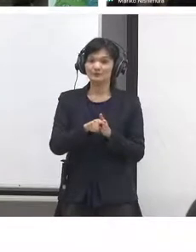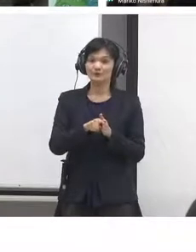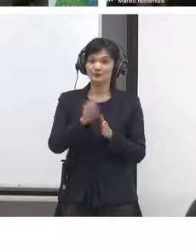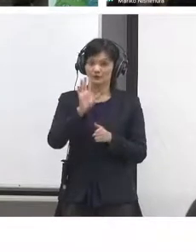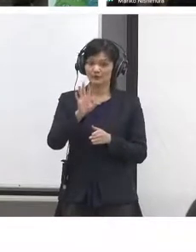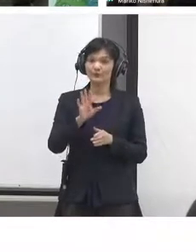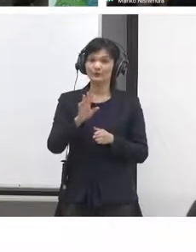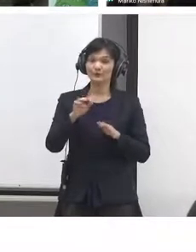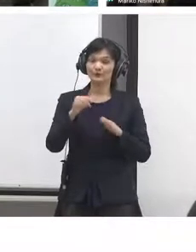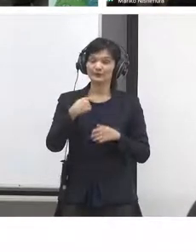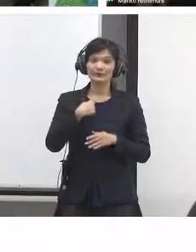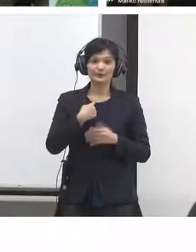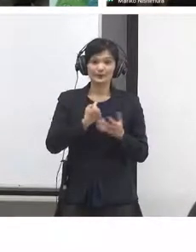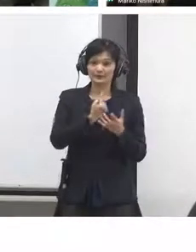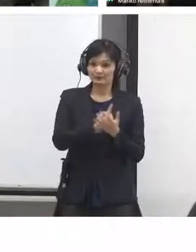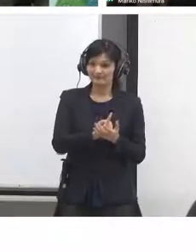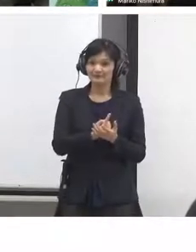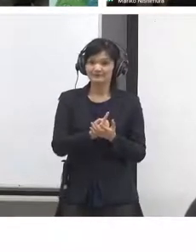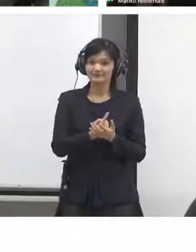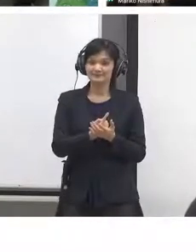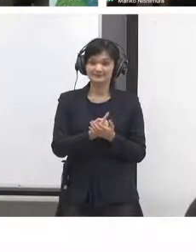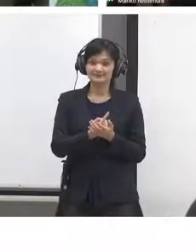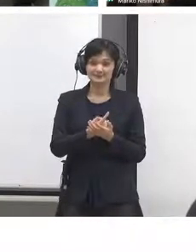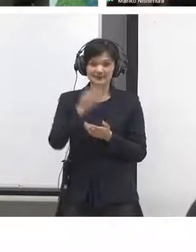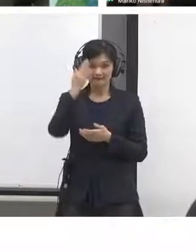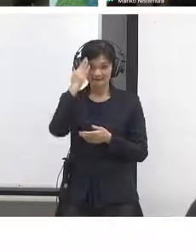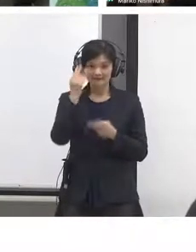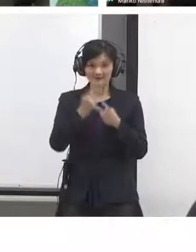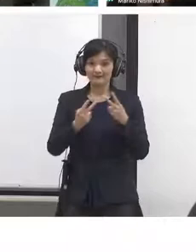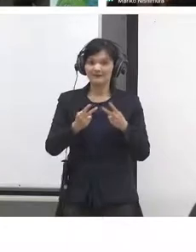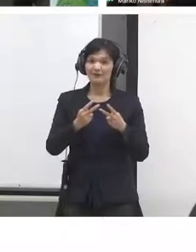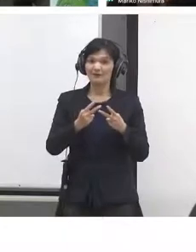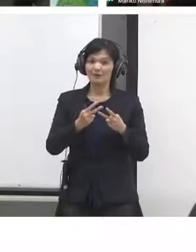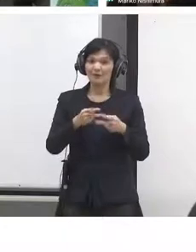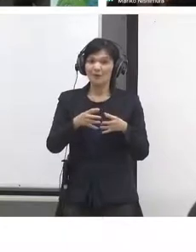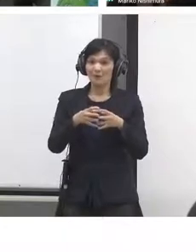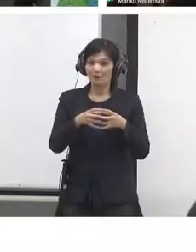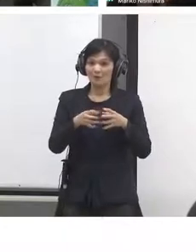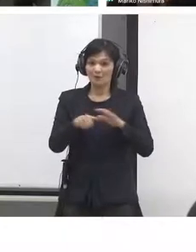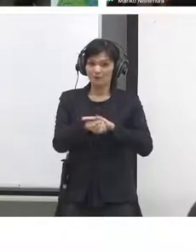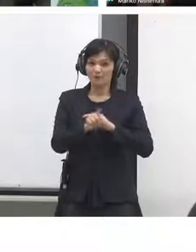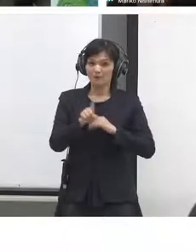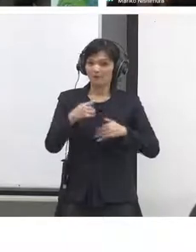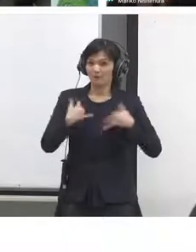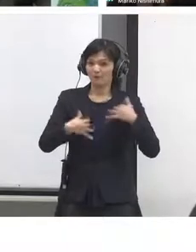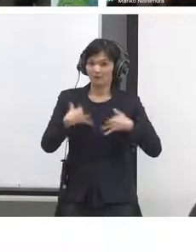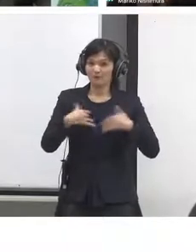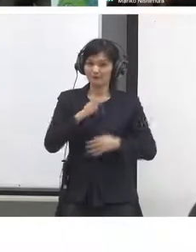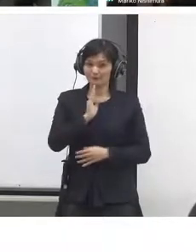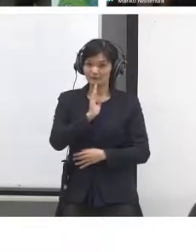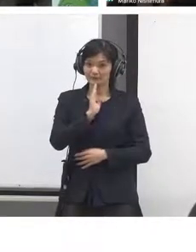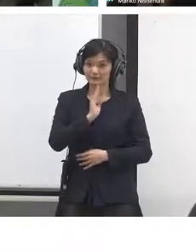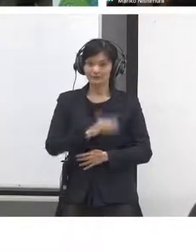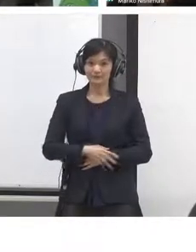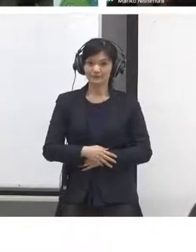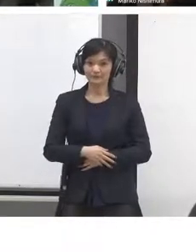of GovZero, what do you think, what is different between community or the